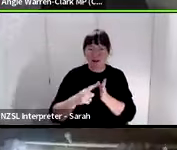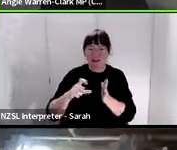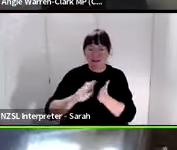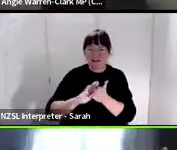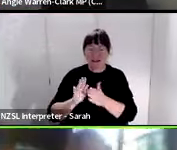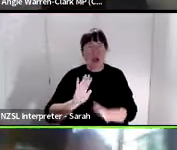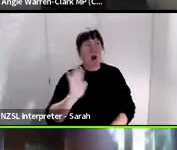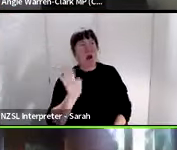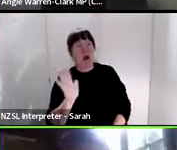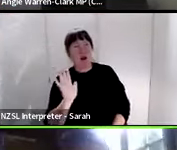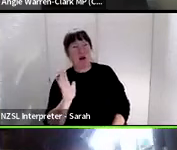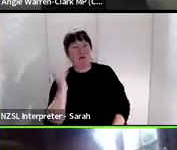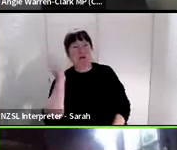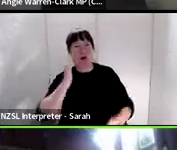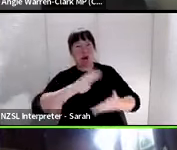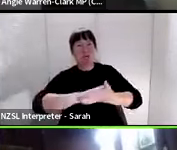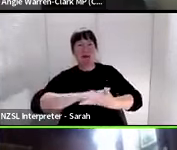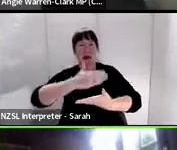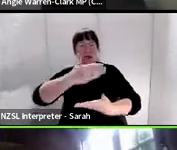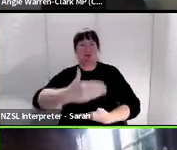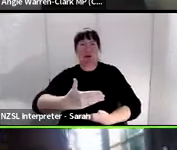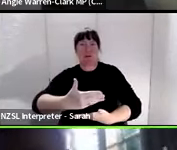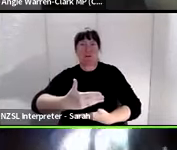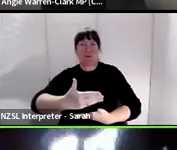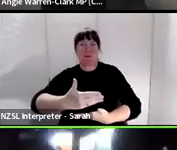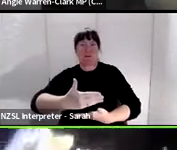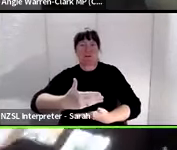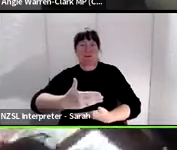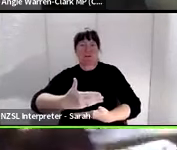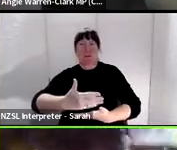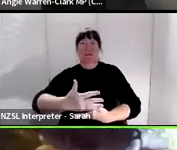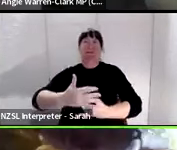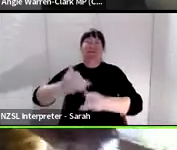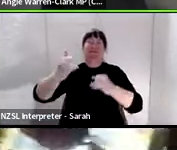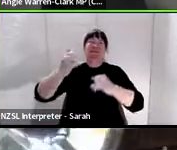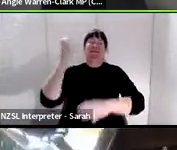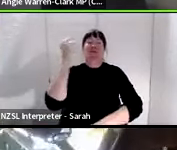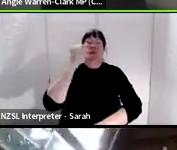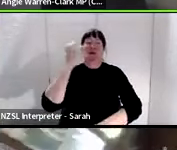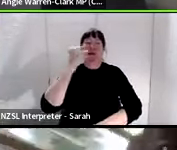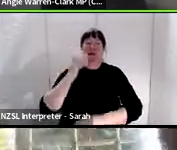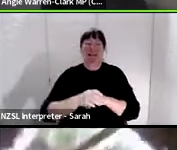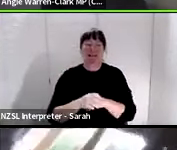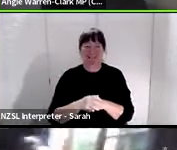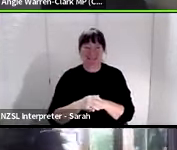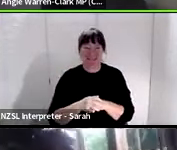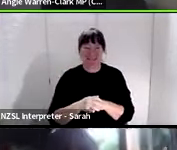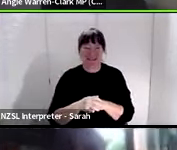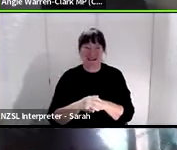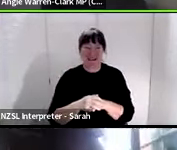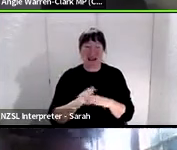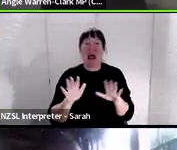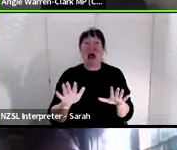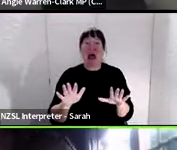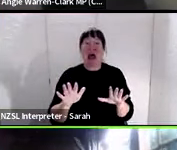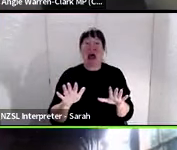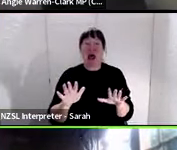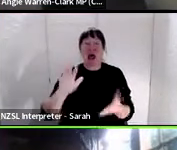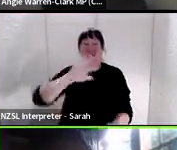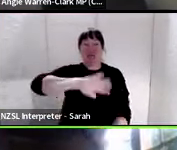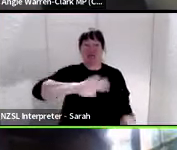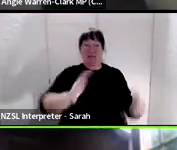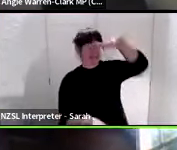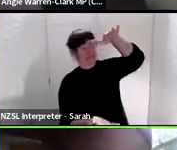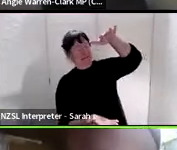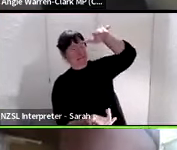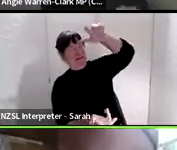Sorry, my laptop is. Oh God. Sorry. No, that's I might fine. be. I'm going to have to be upside down for